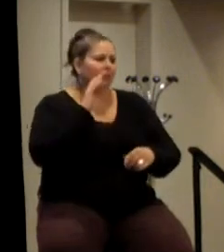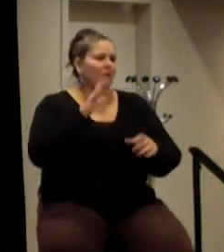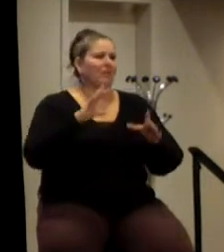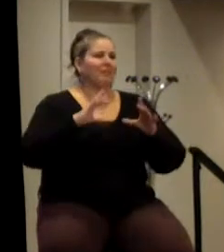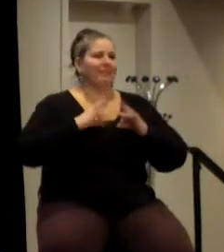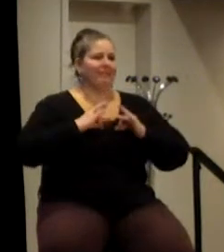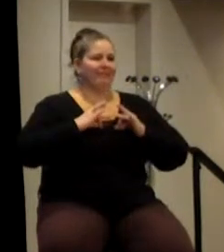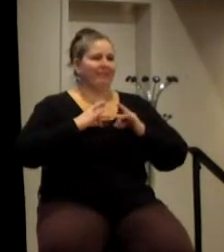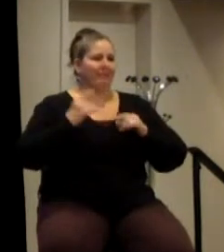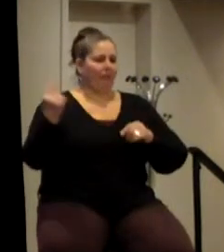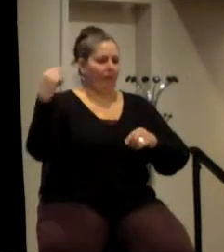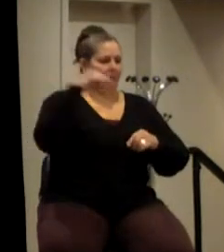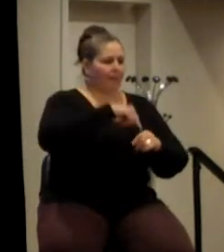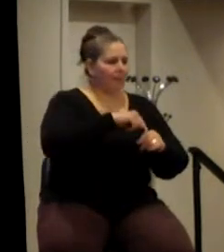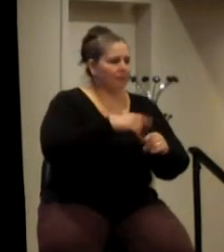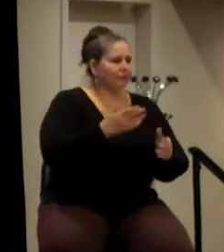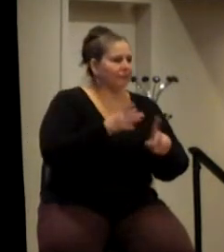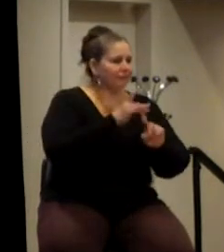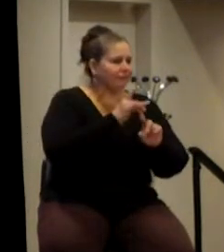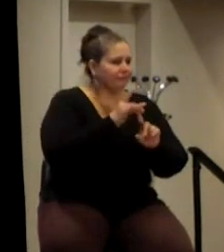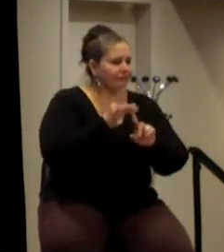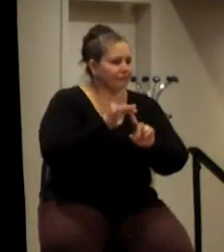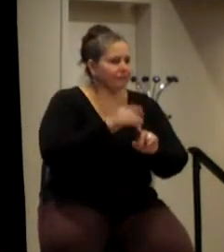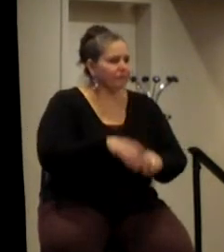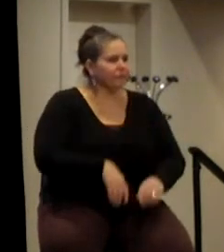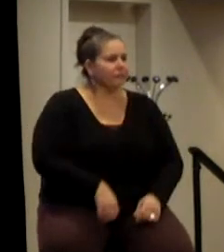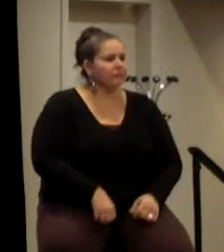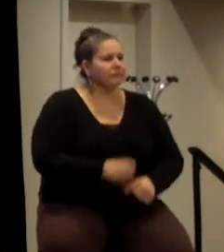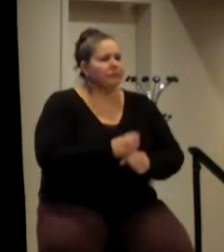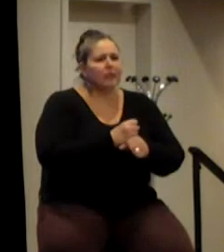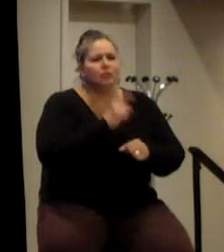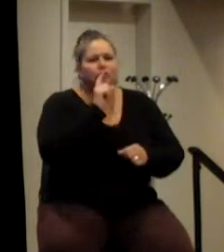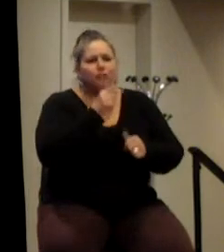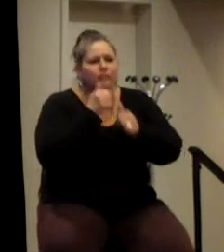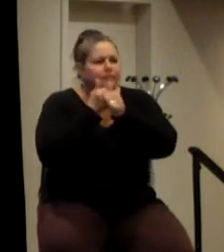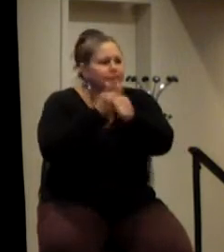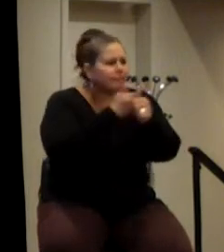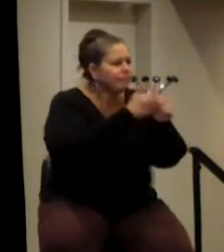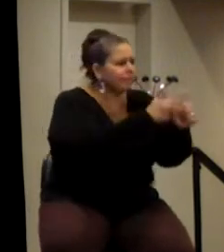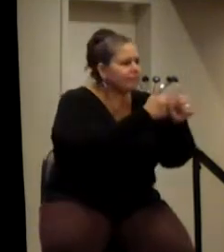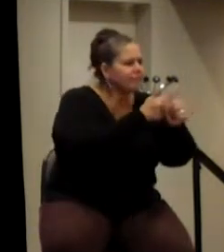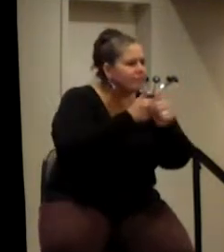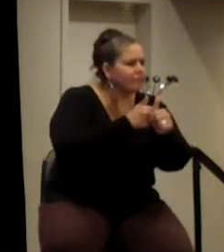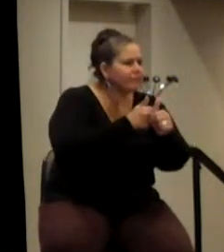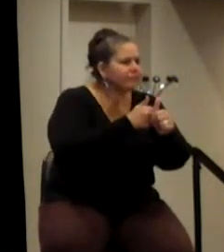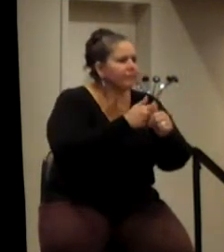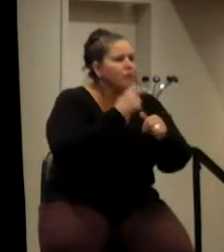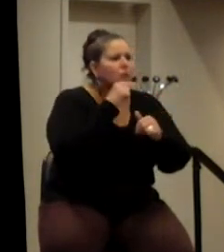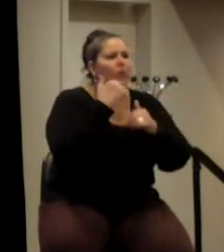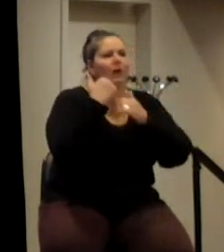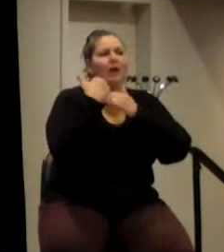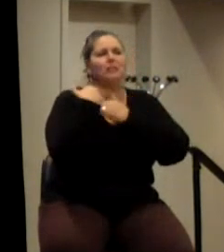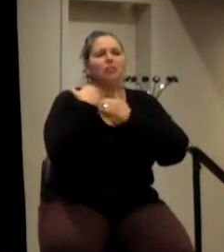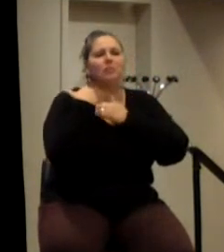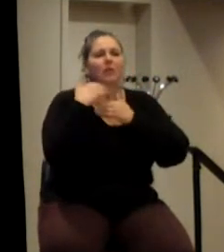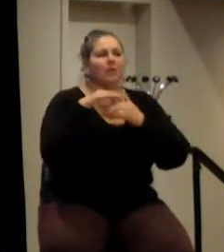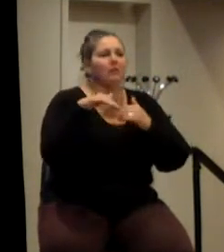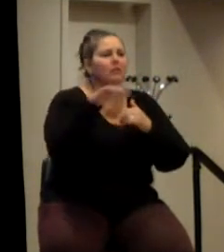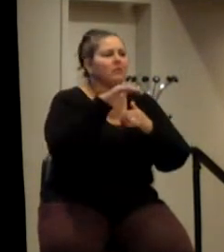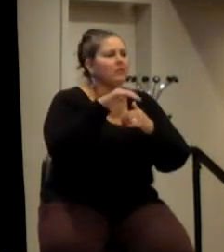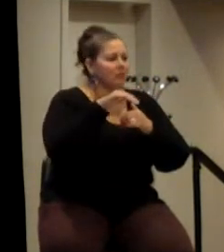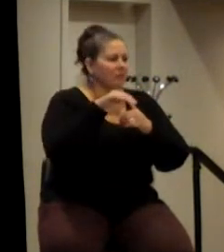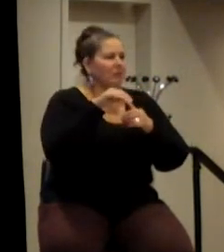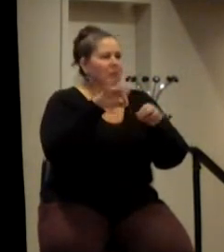their job and their responsibility is to follow quarantine rules and test out of quarantine. And everybody's job in